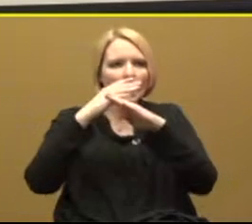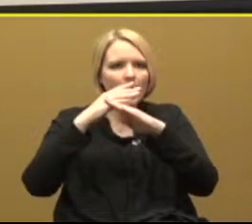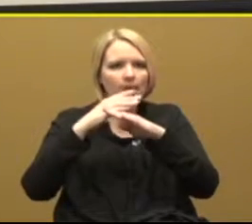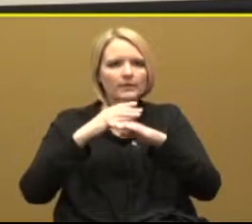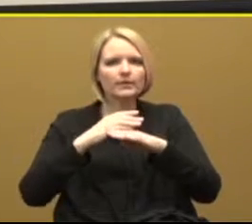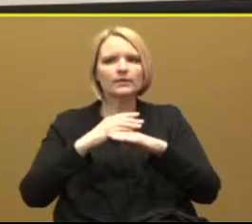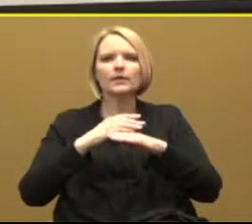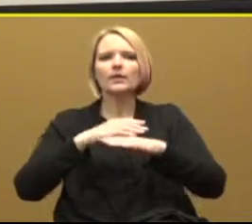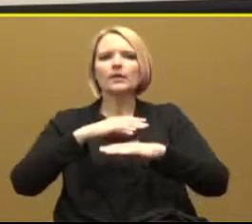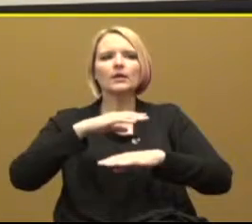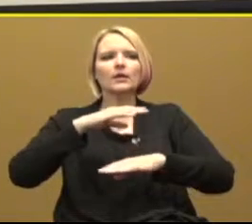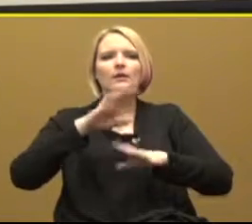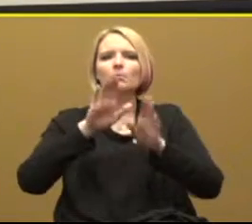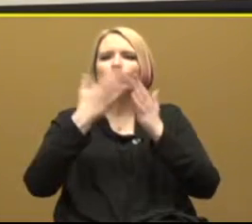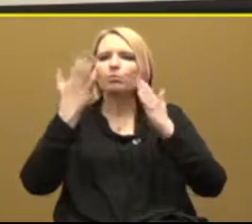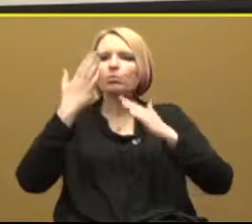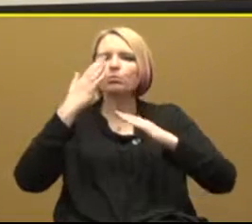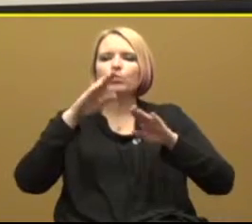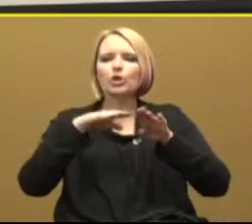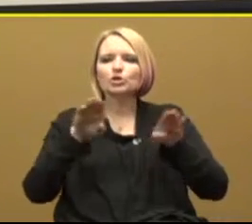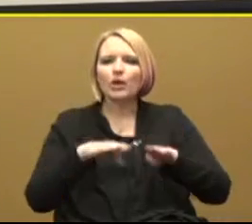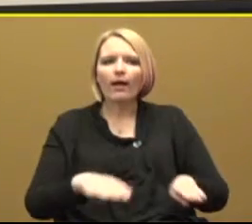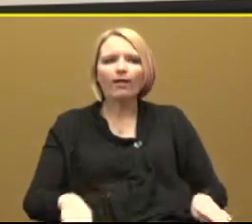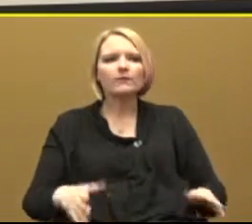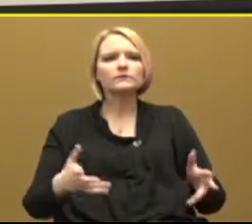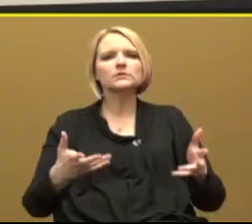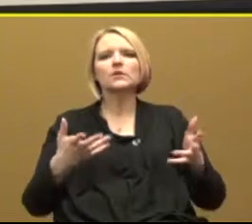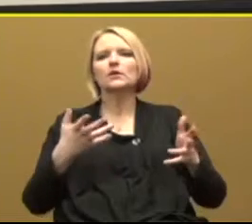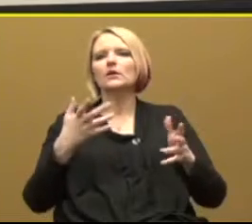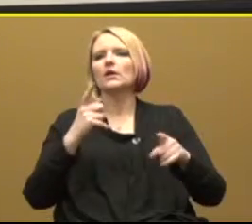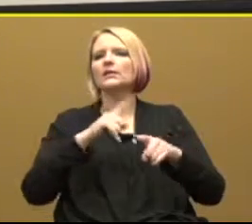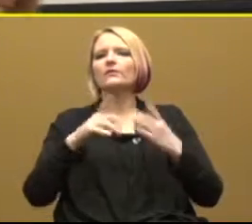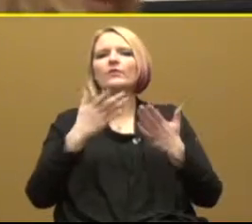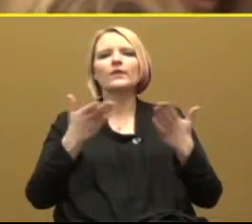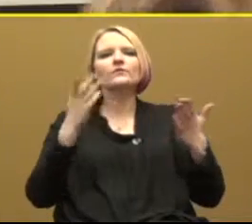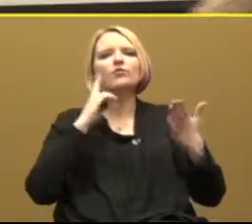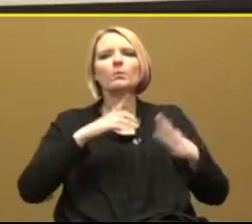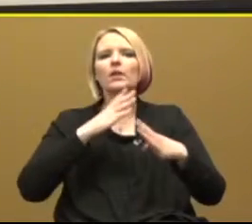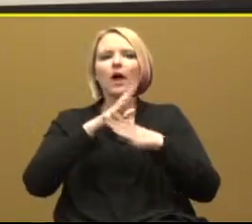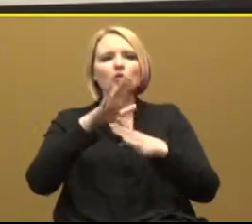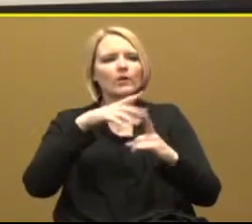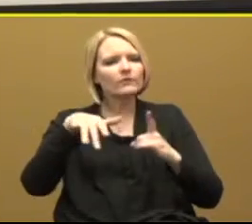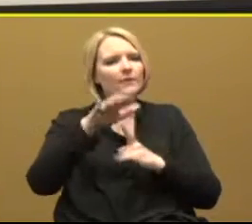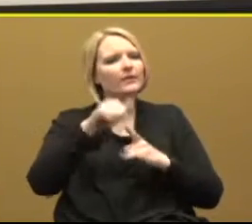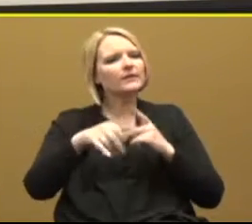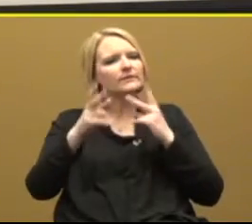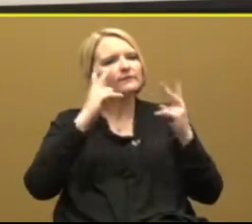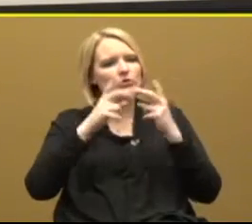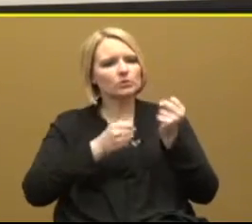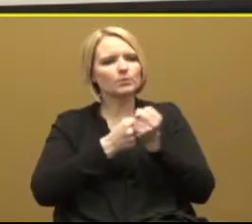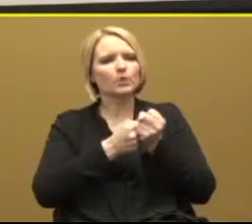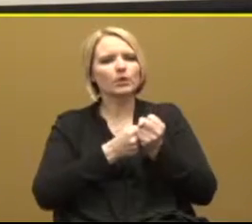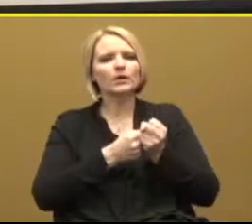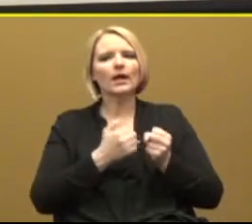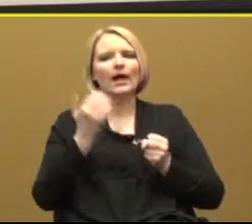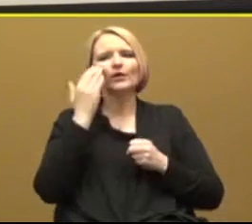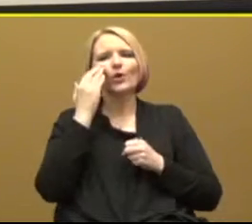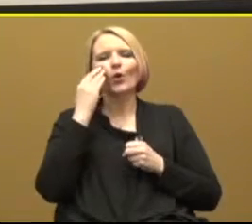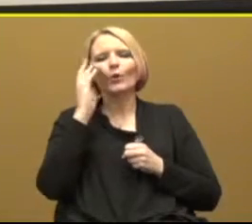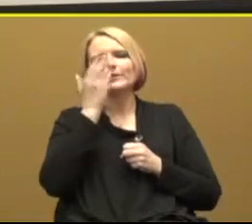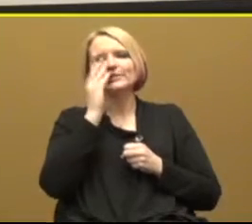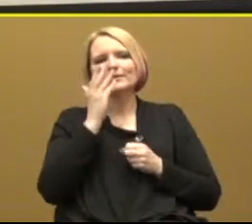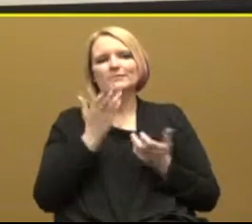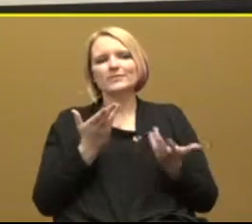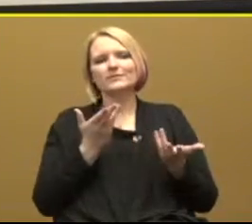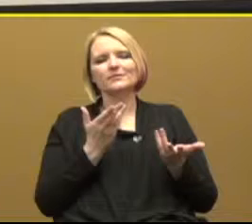blocking with bookshelves, different blocking of your environment. That's a visual support. And I know it doesn't seem